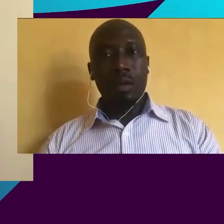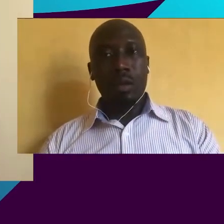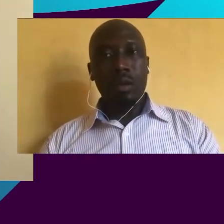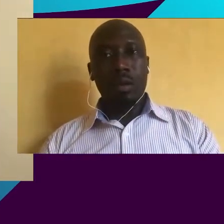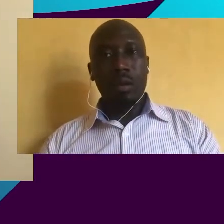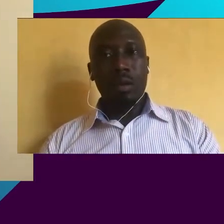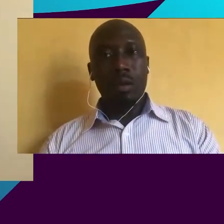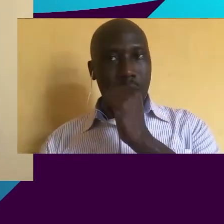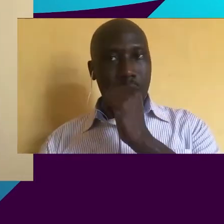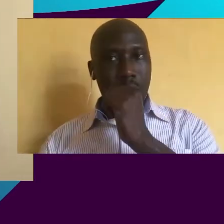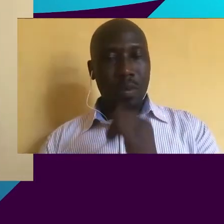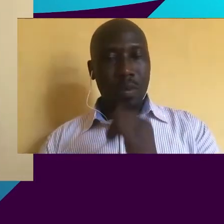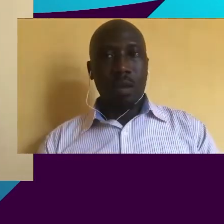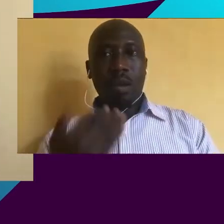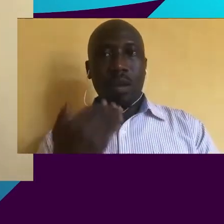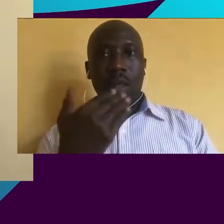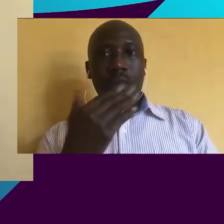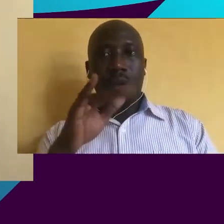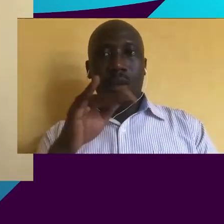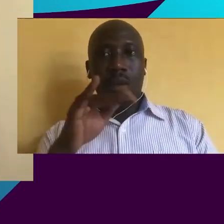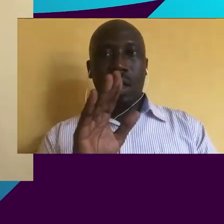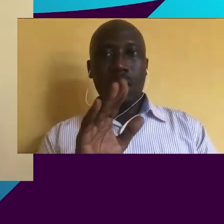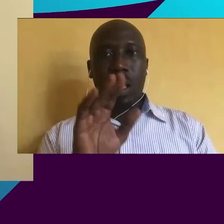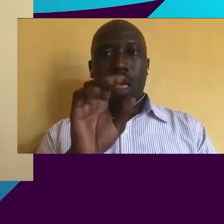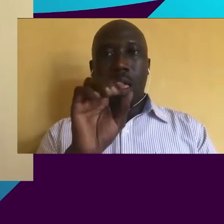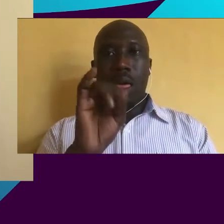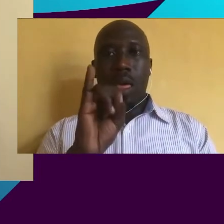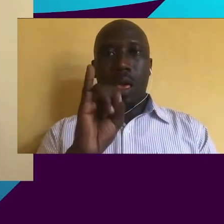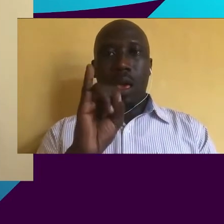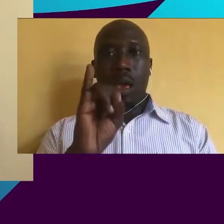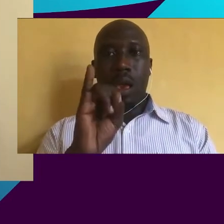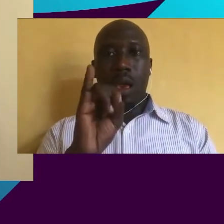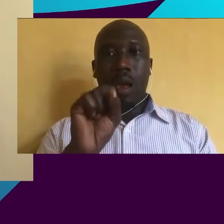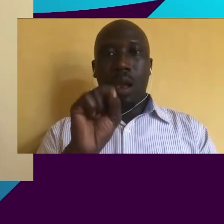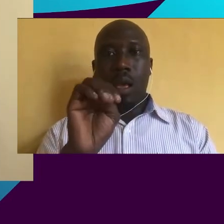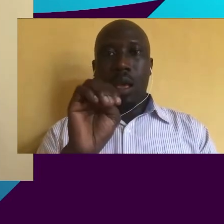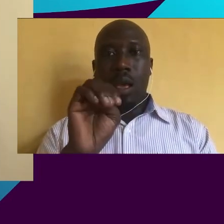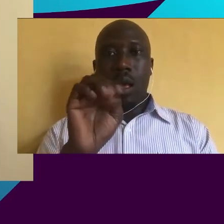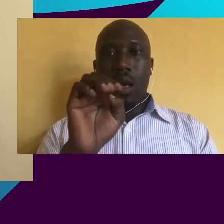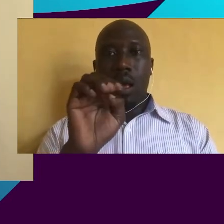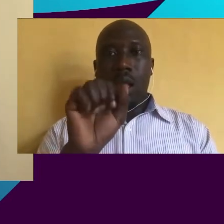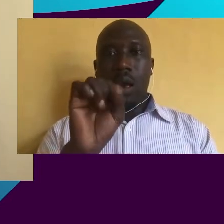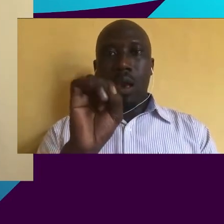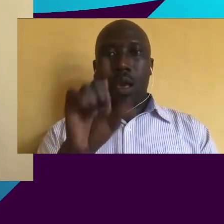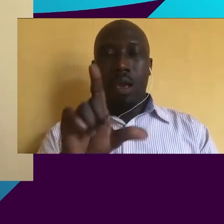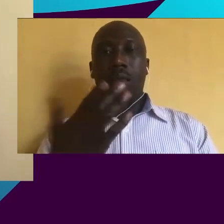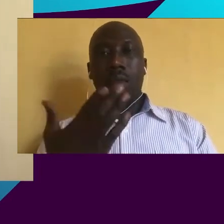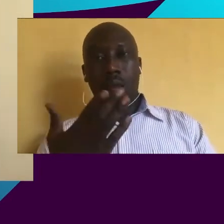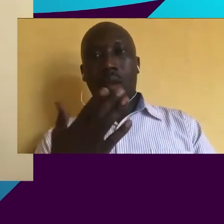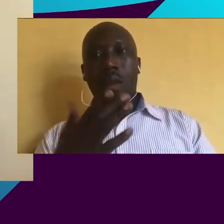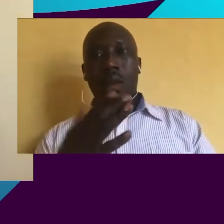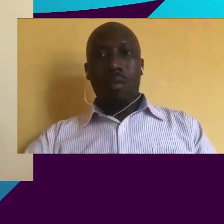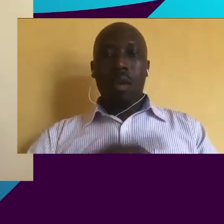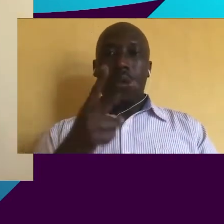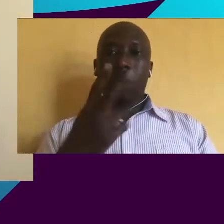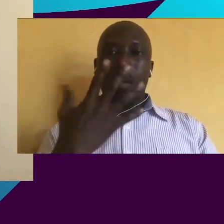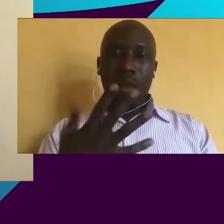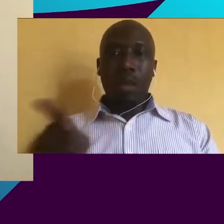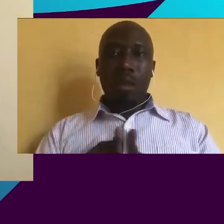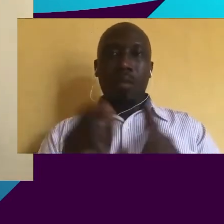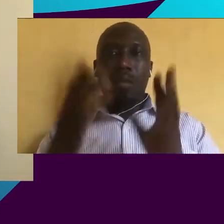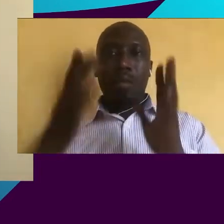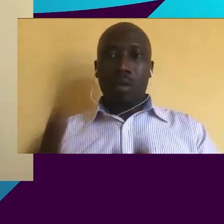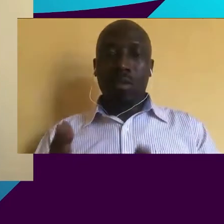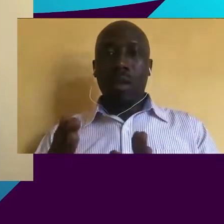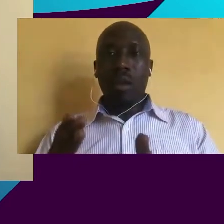much, Ismail. My name is Lydia, I'm 25, and I'm a human rights activist. I'm a coach educator with Premier Skills and